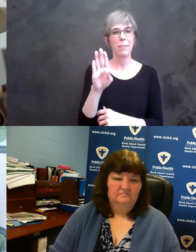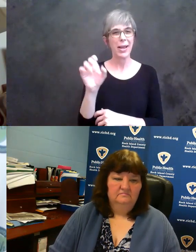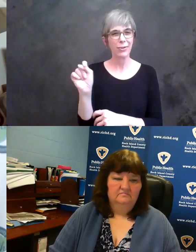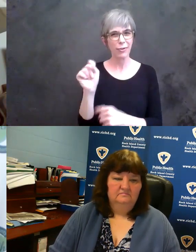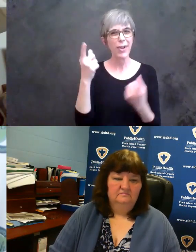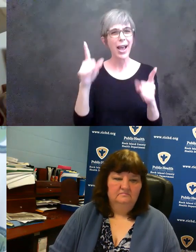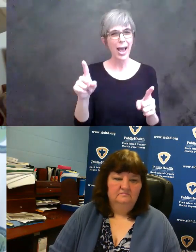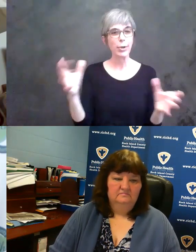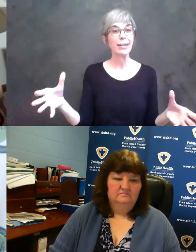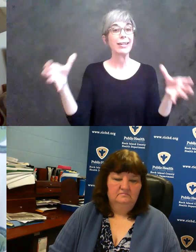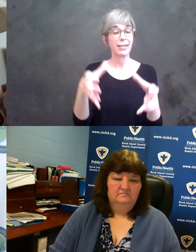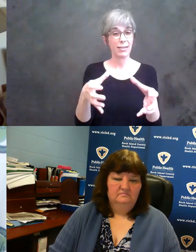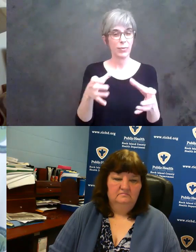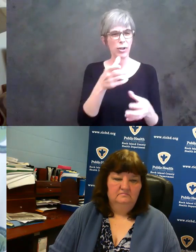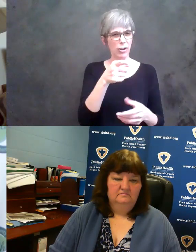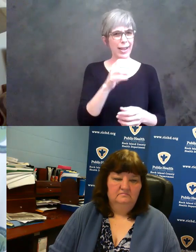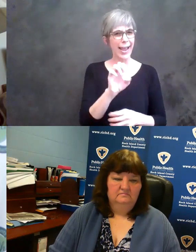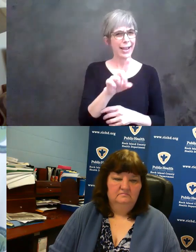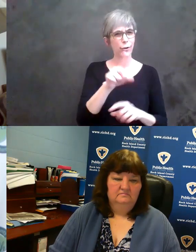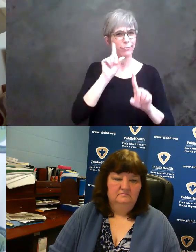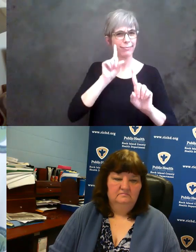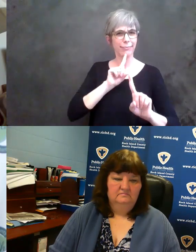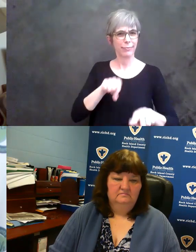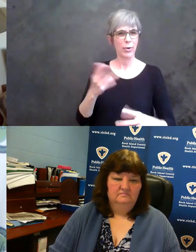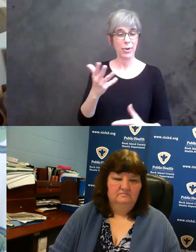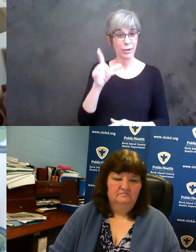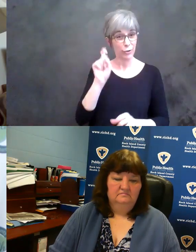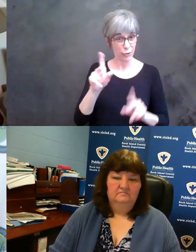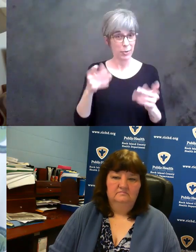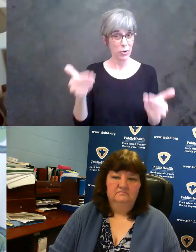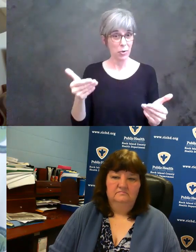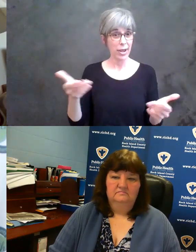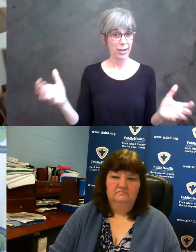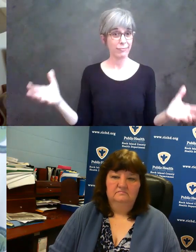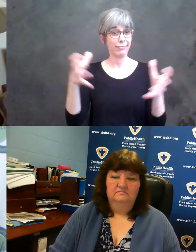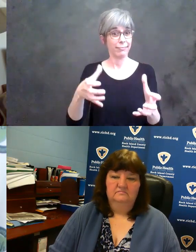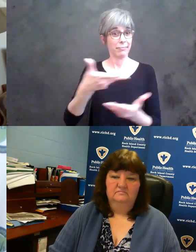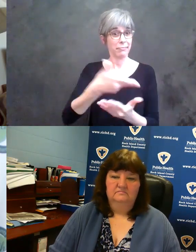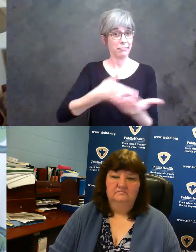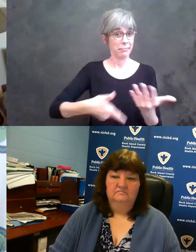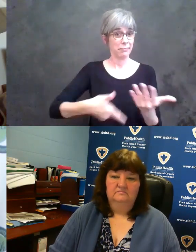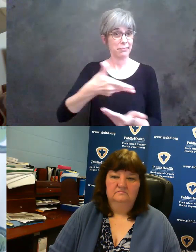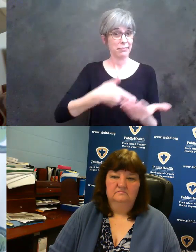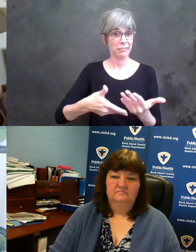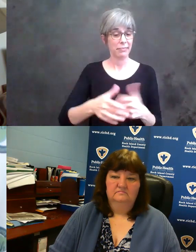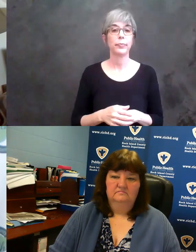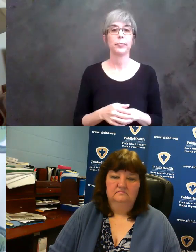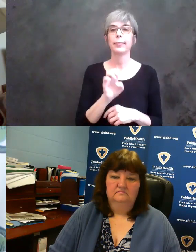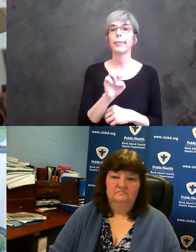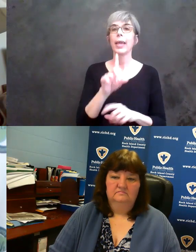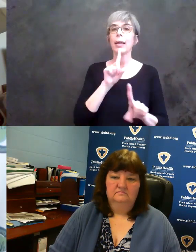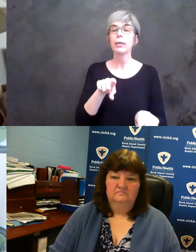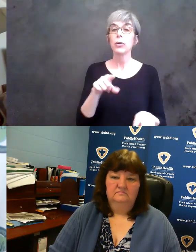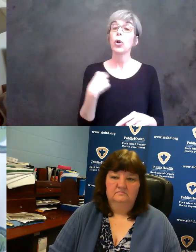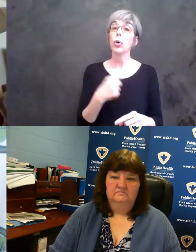groups, and should they be gathering in public places like parks? Our advice all along has been to get outside and get some